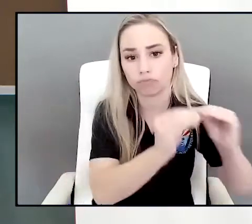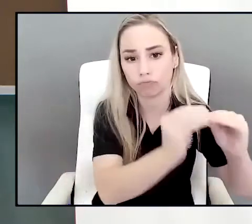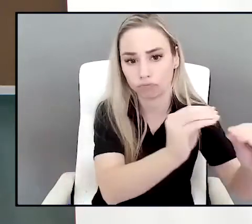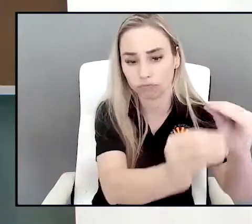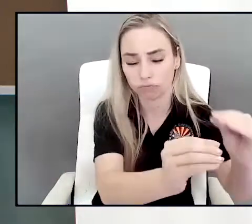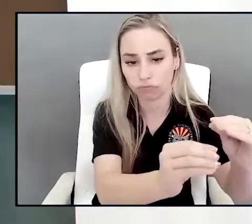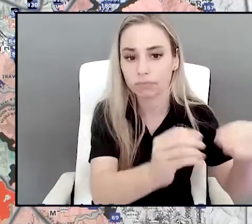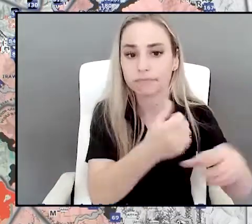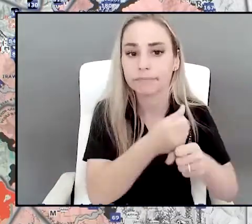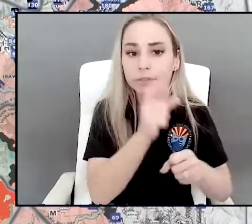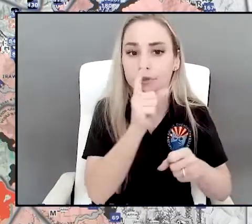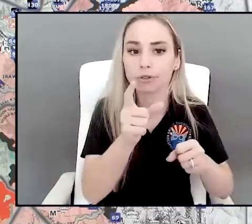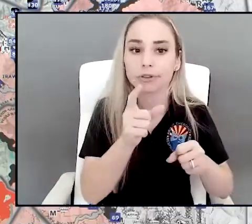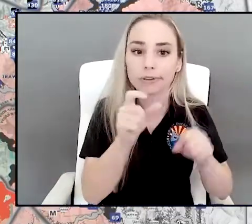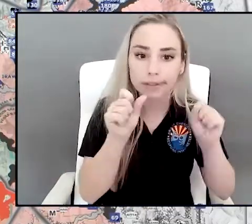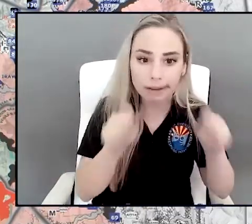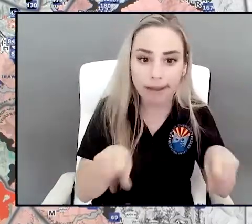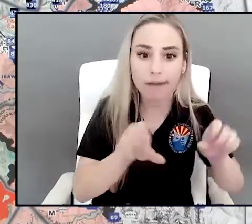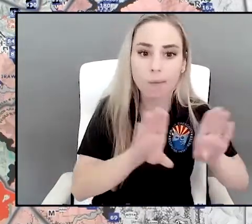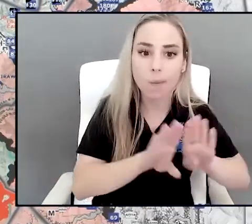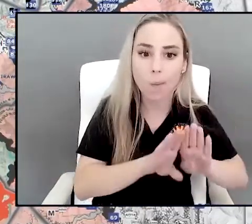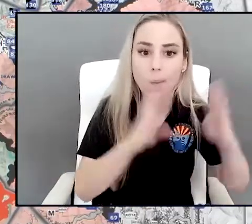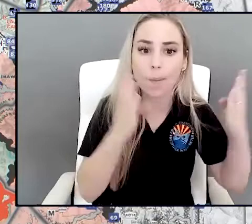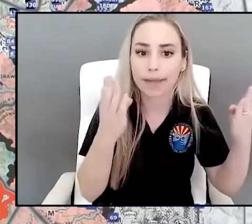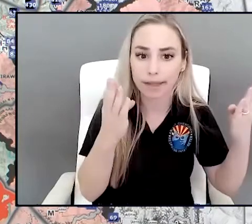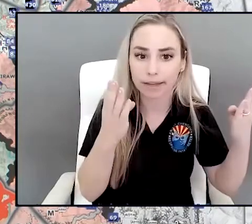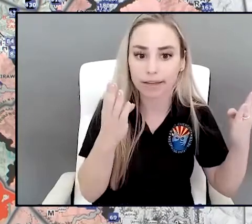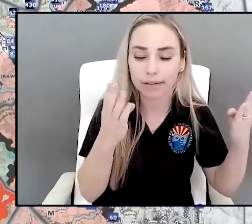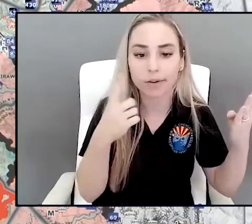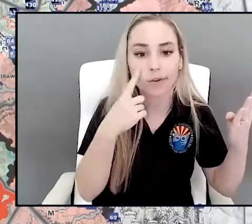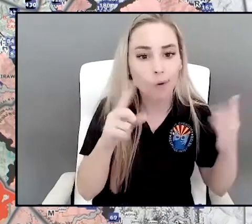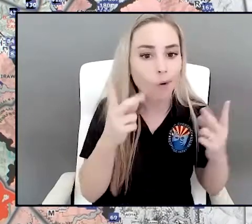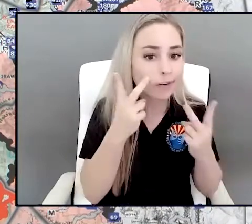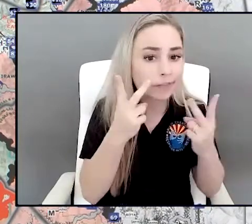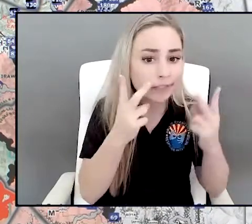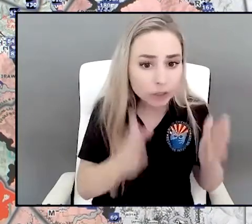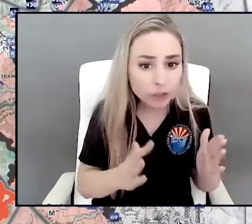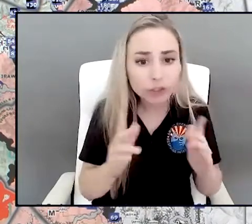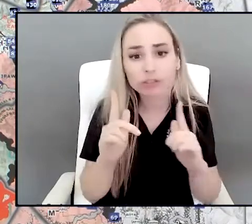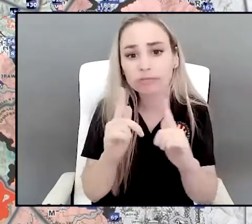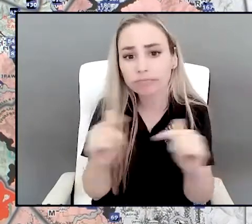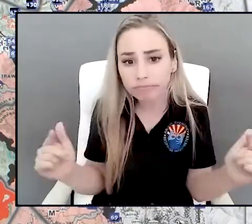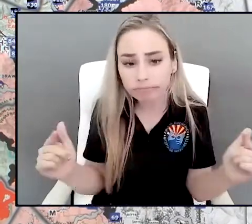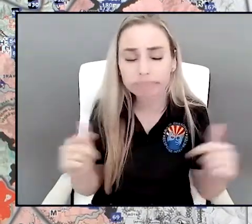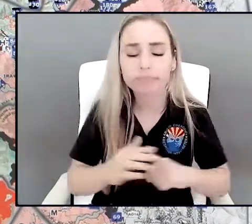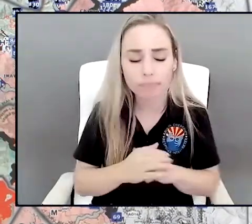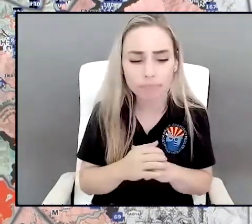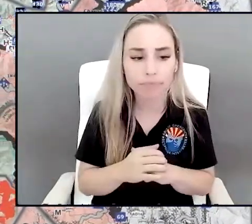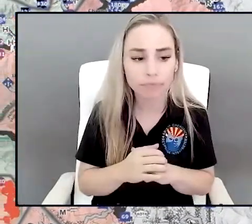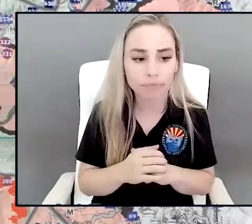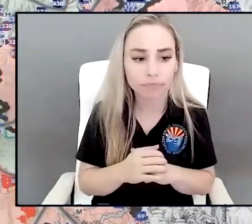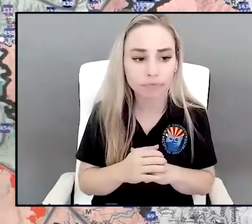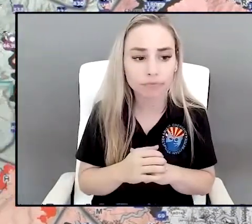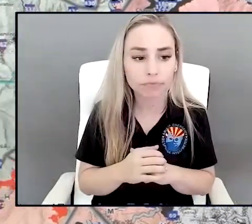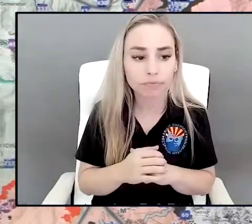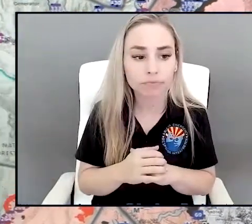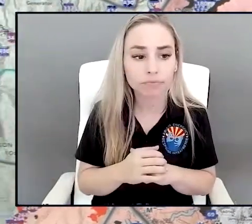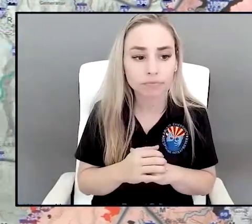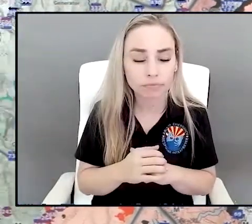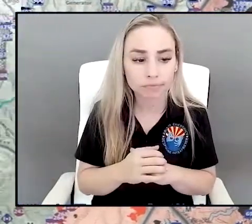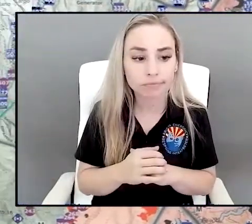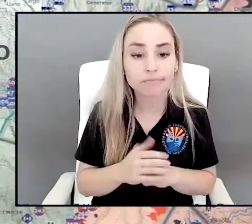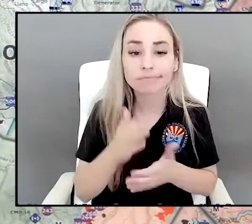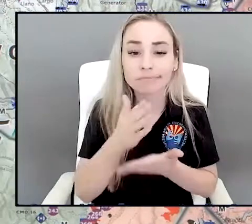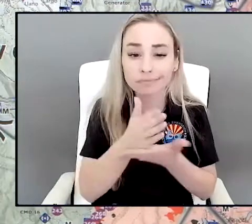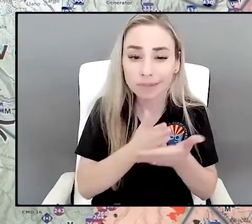repair work done so that we can open that up to other visitors. With that, there's some of this stuff